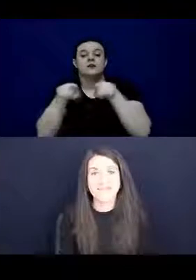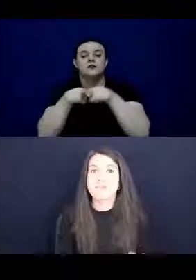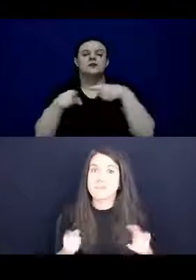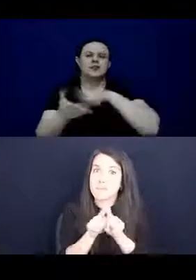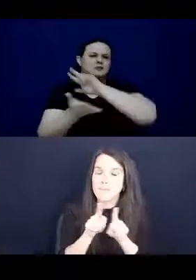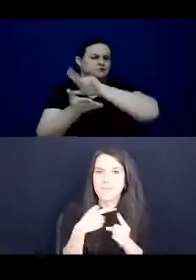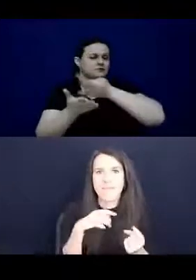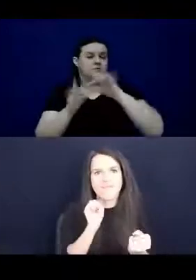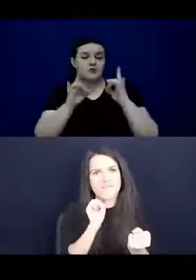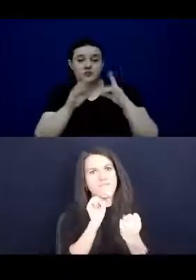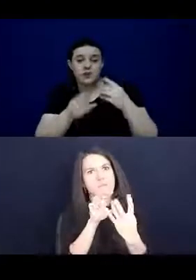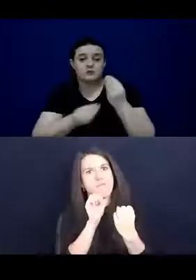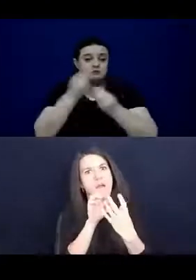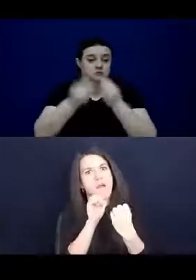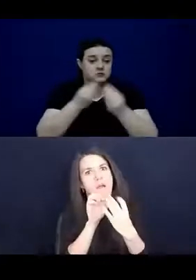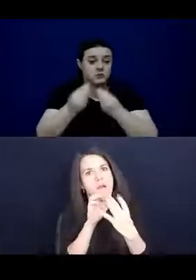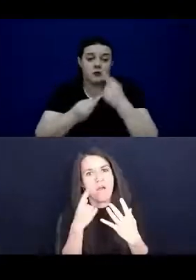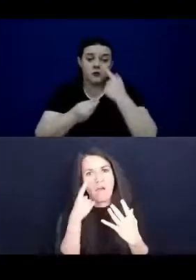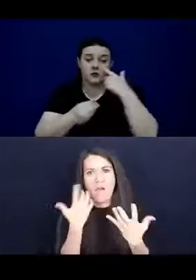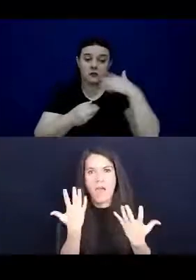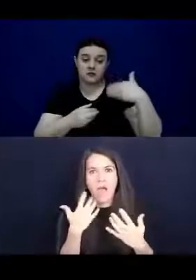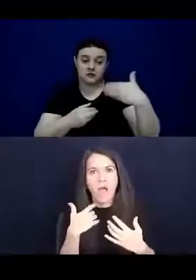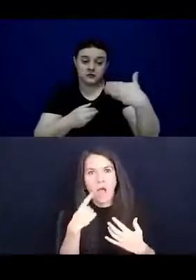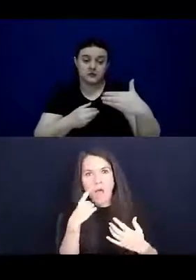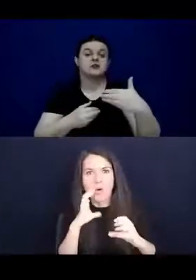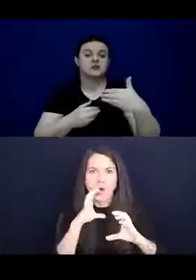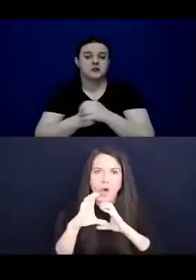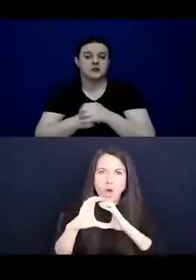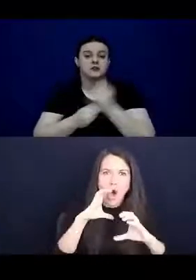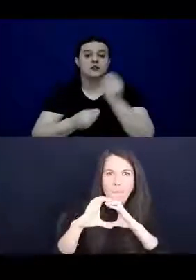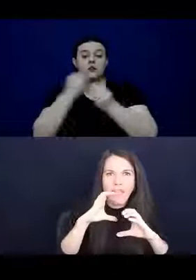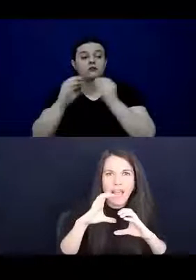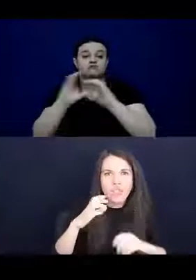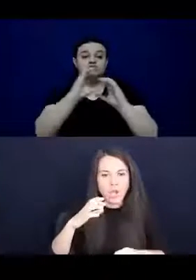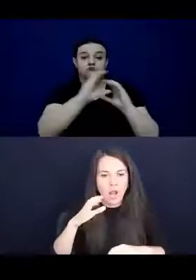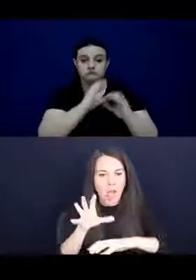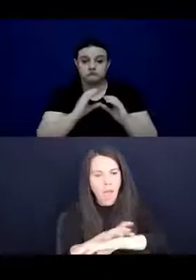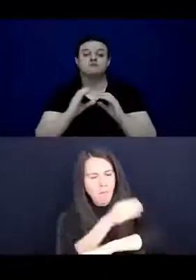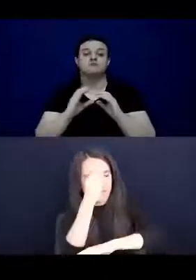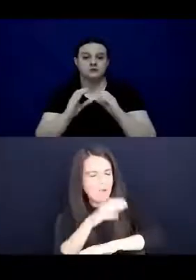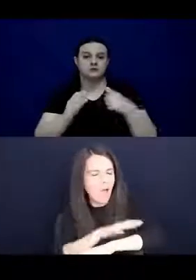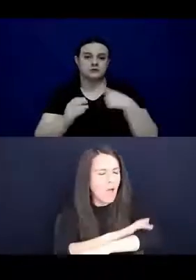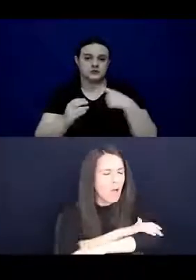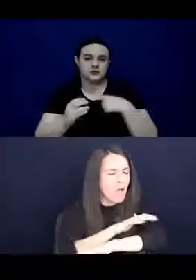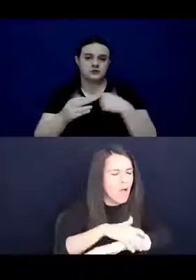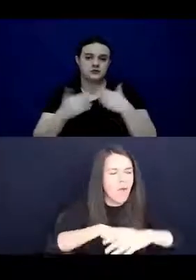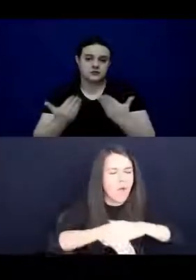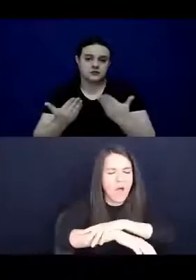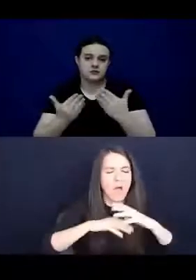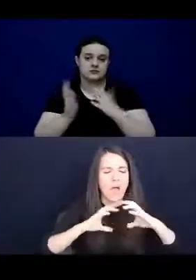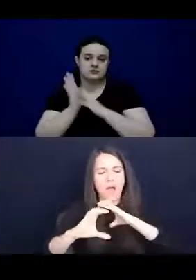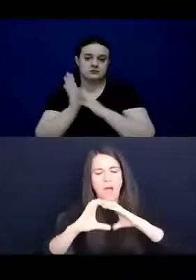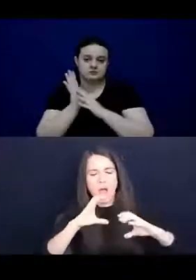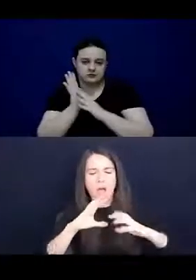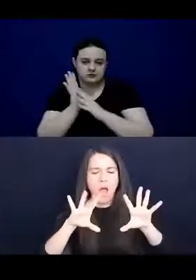about haptograms and haptic communication, that is communication through touch. And there are different types,